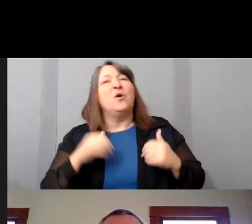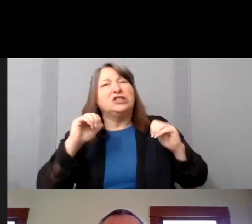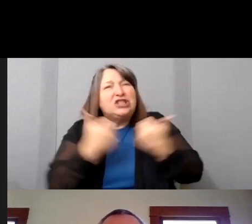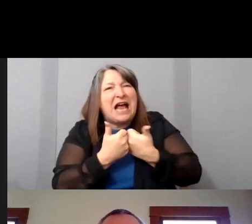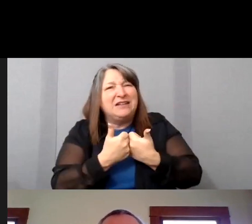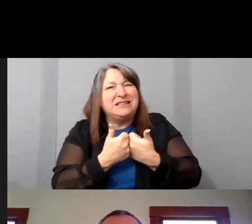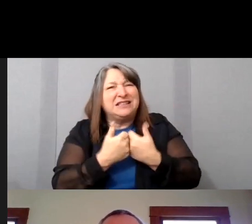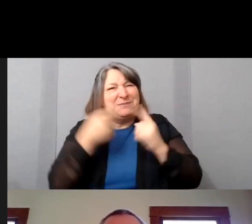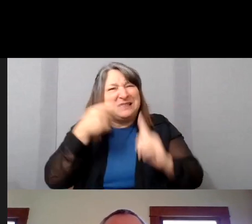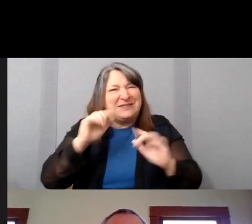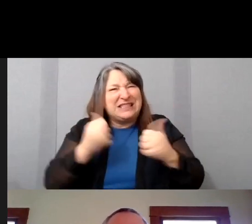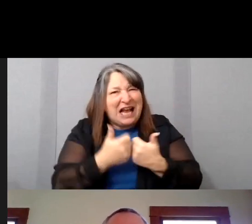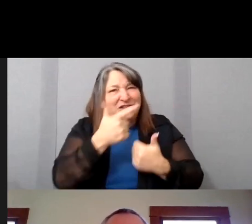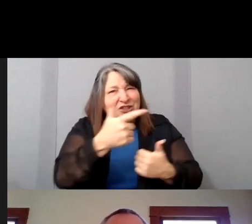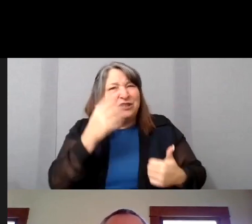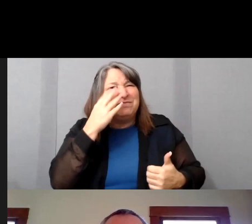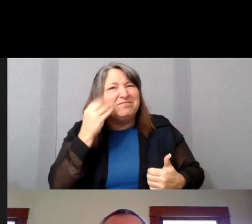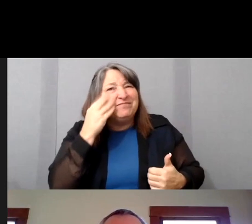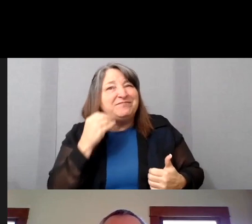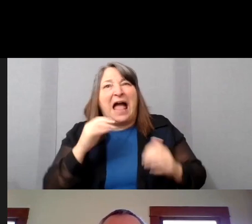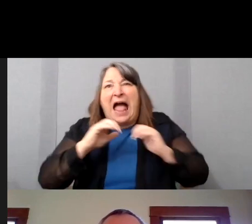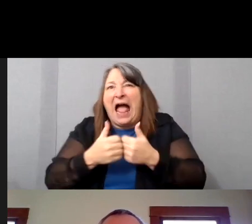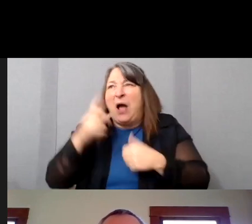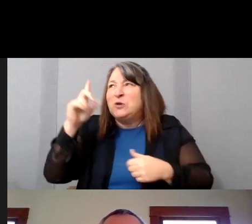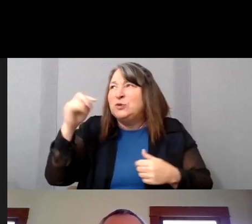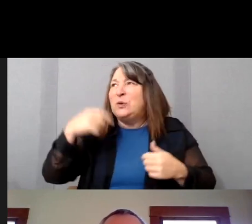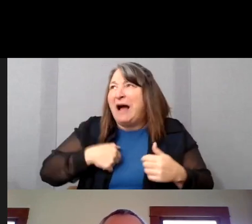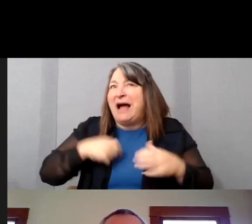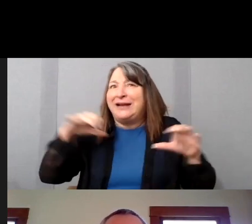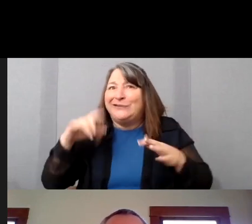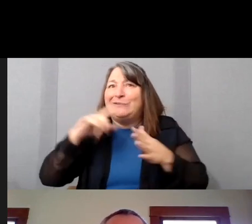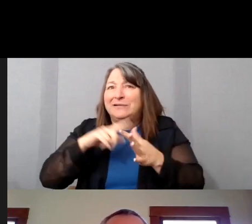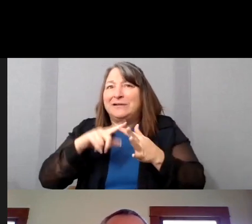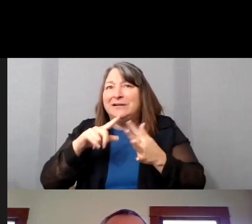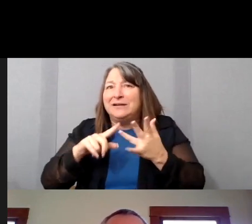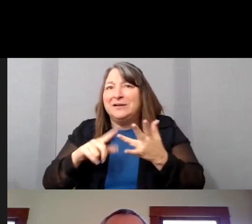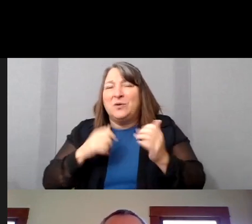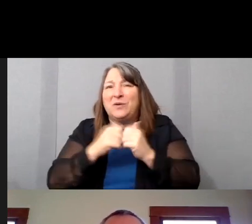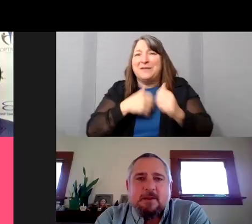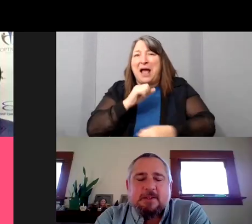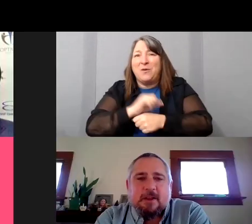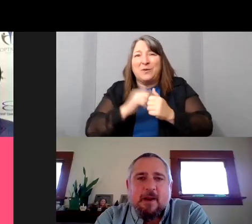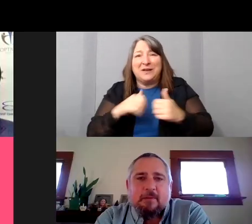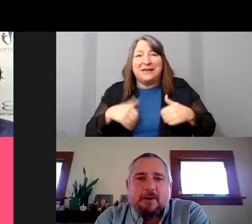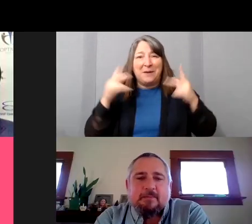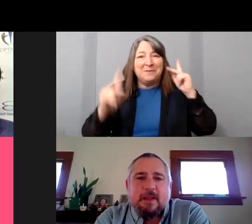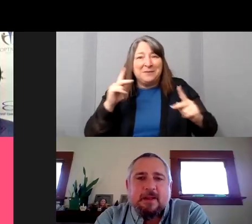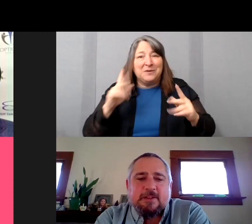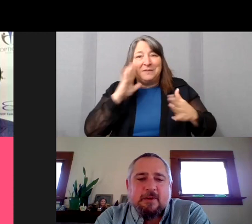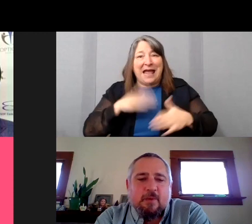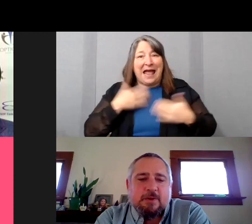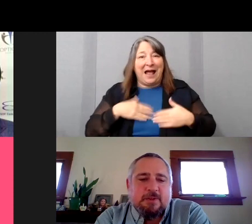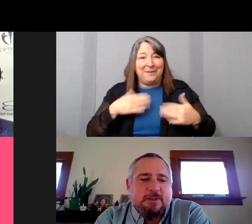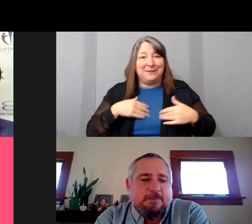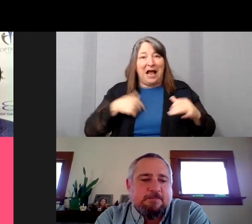wondering how to tackle something that's bubbled up in your work with young people. I'm happy to stick around and